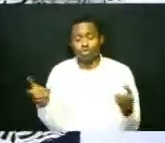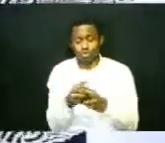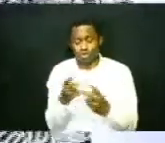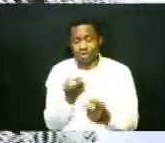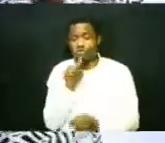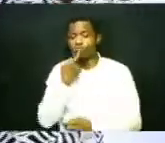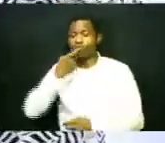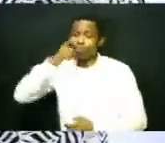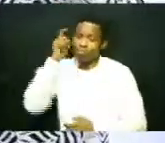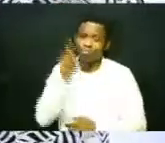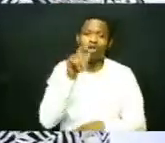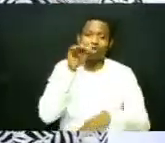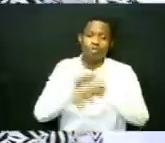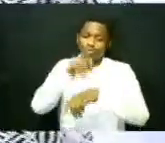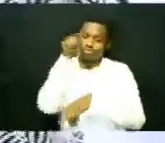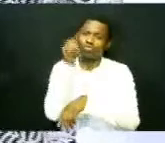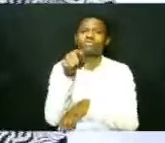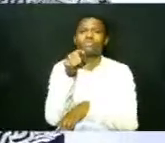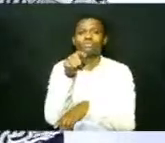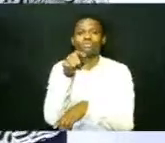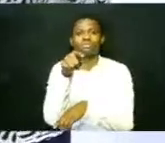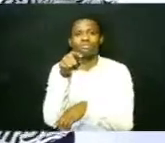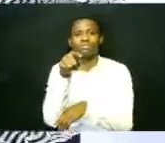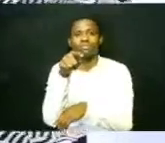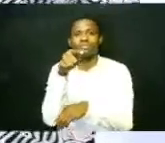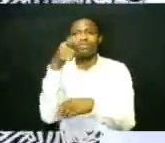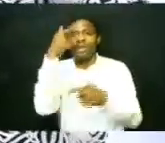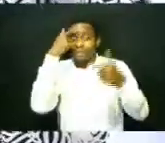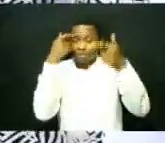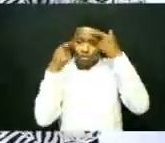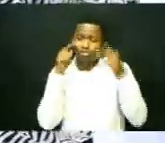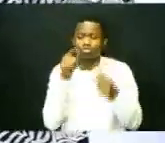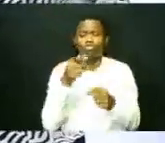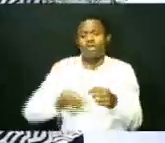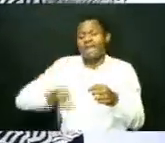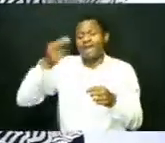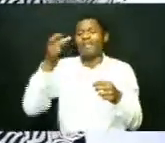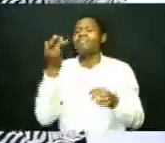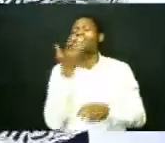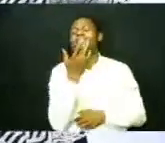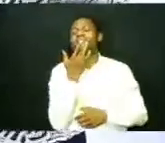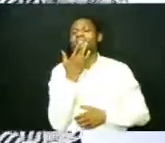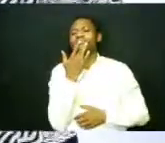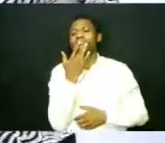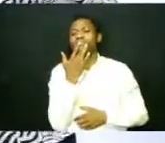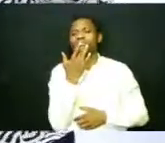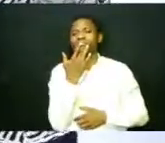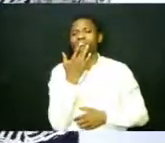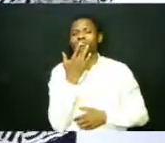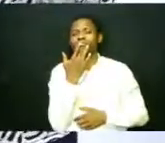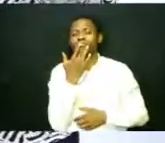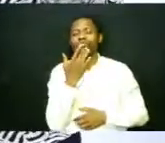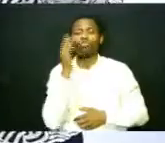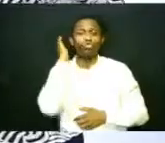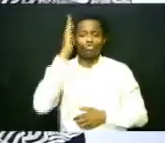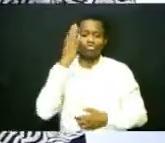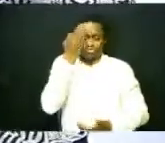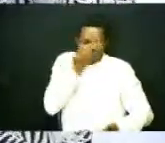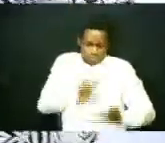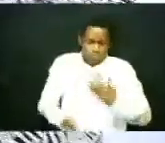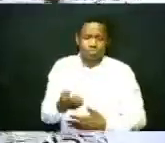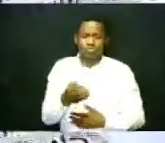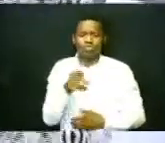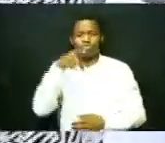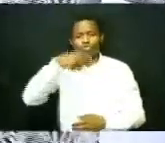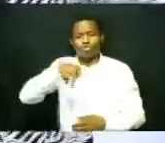that because you are highly favored, you will produce.